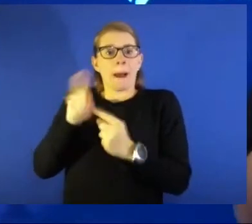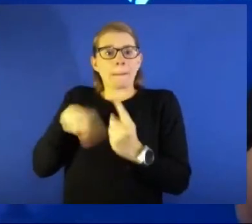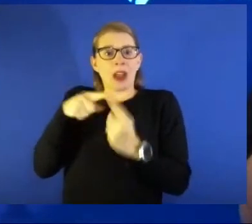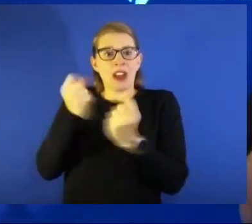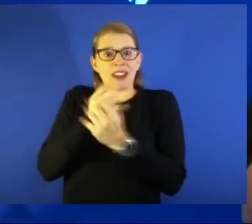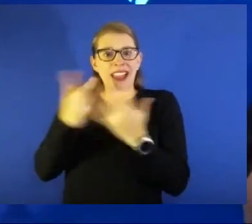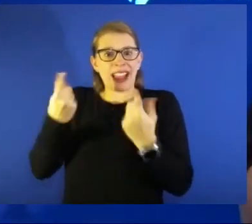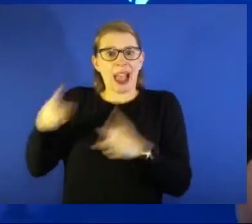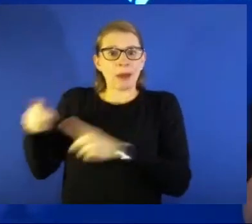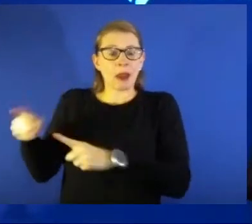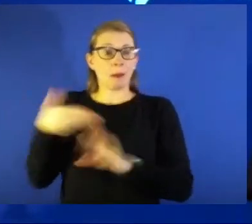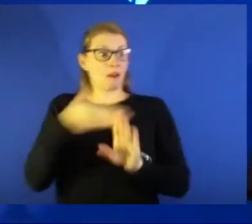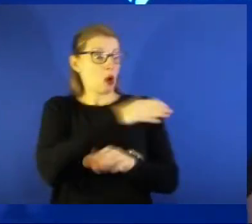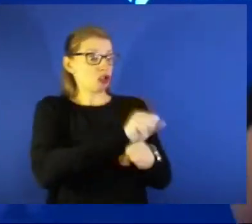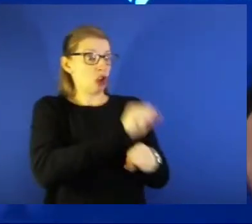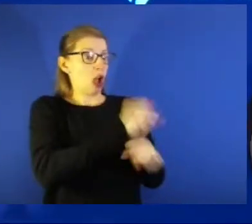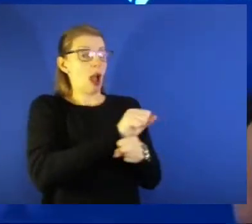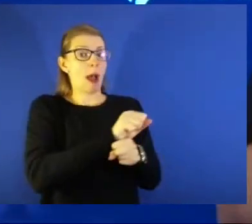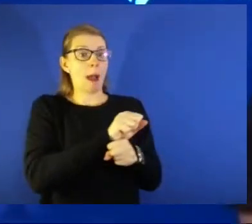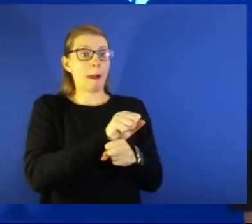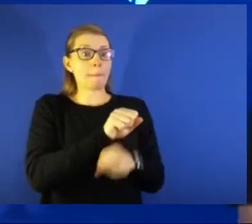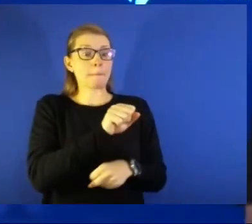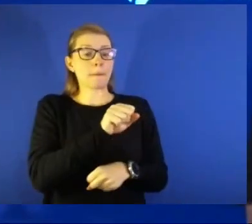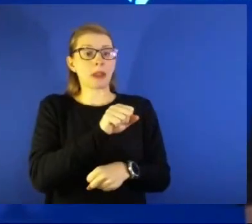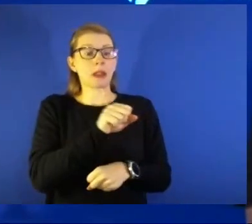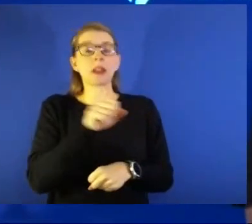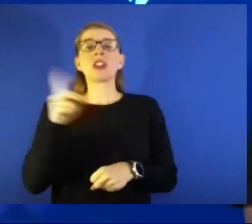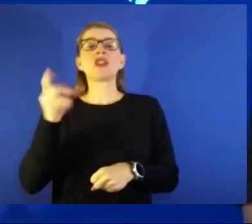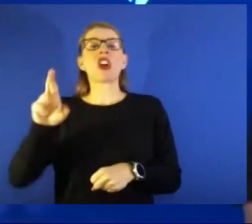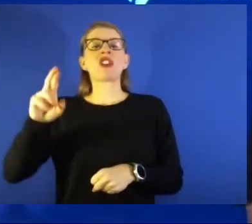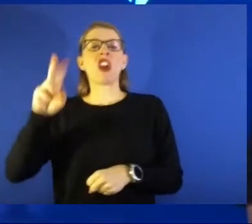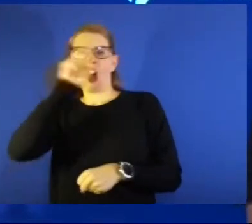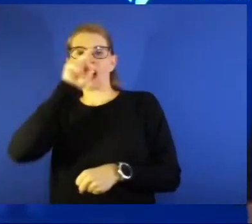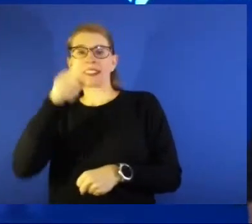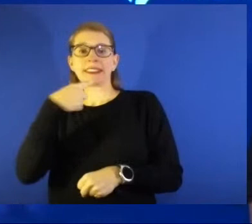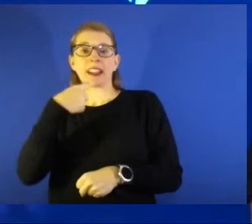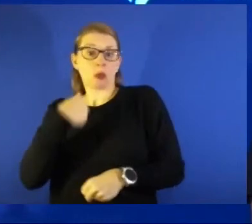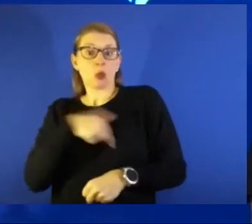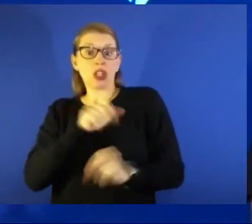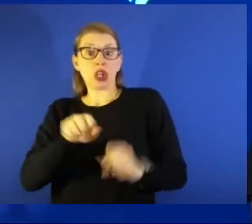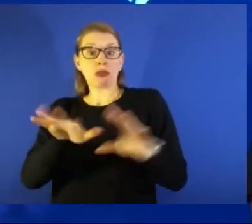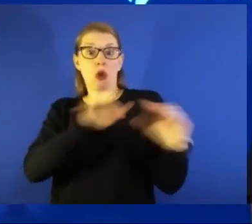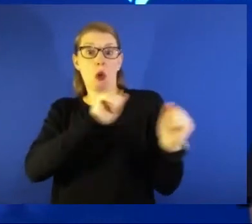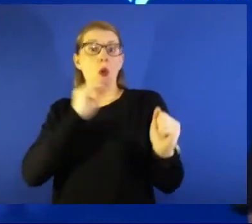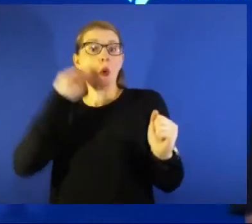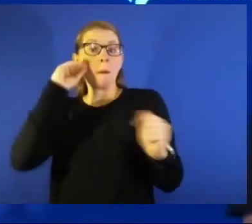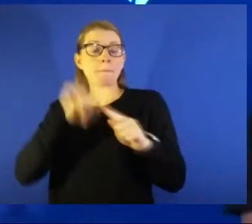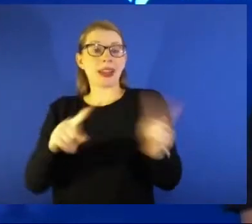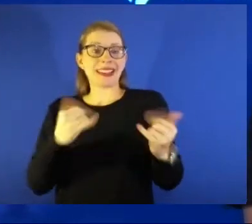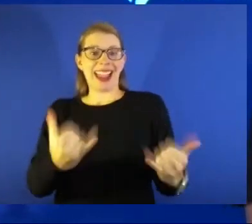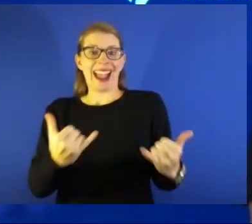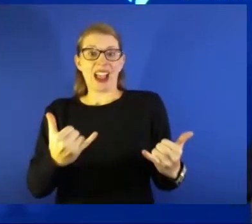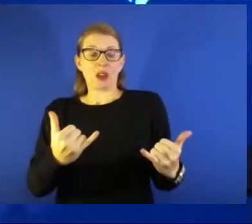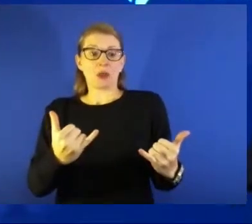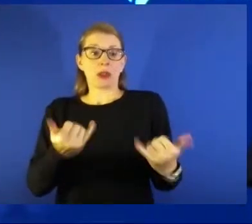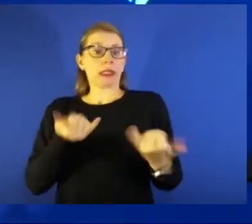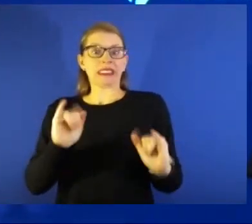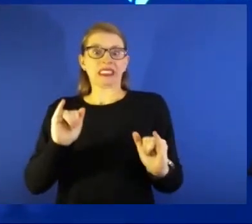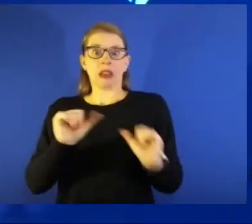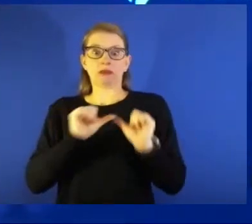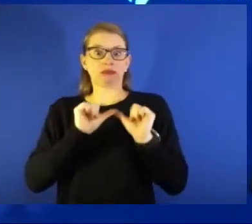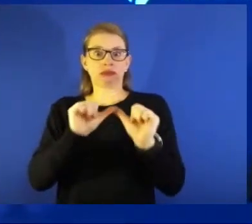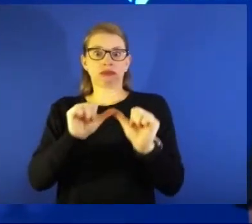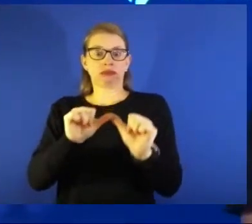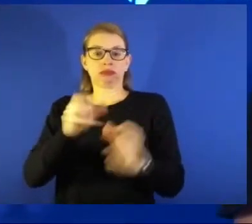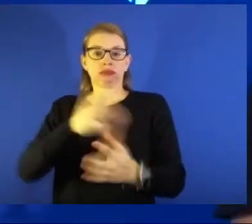the job was you can, like Hawkinson was talking about, we can go home. But now it's still around. You see it on